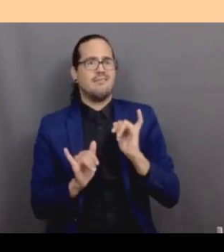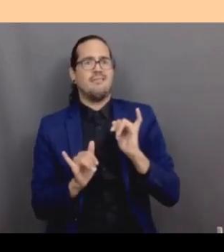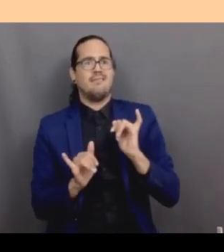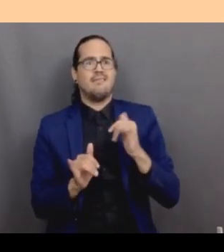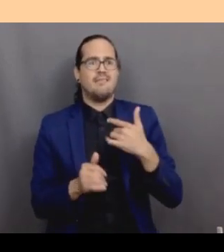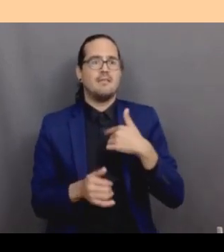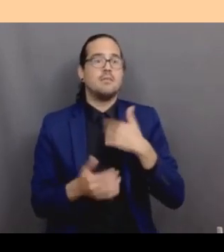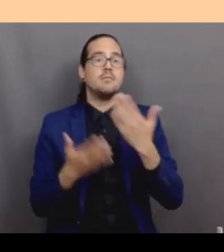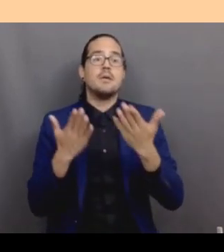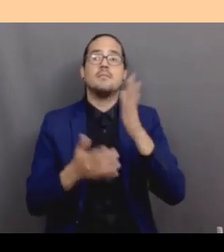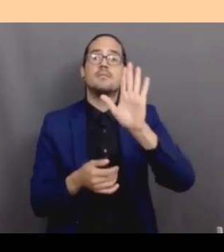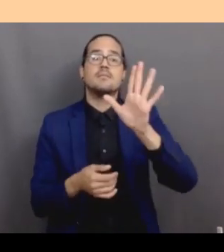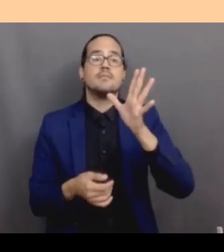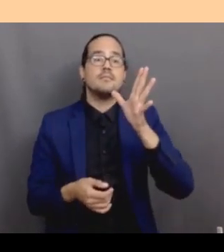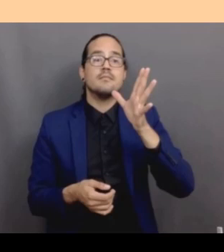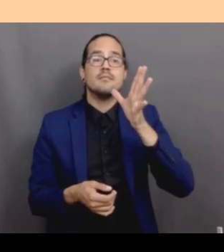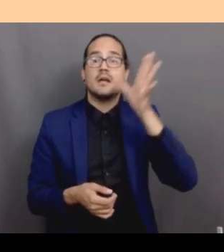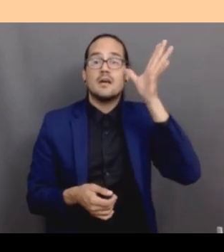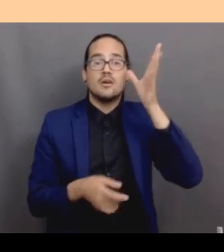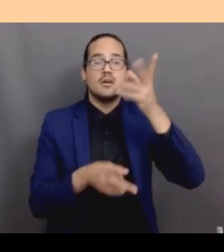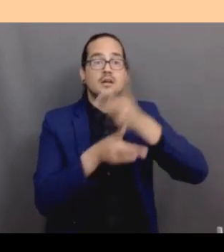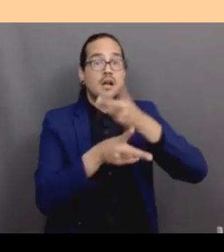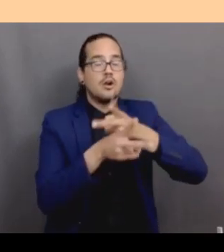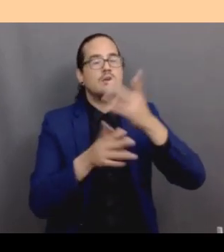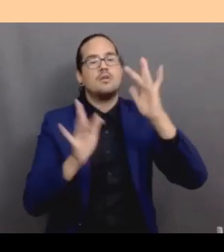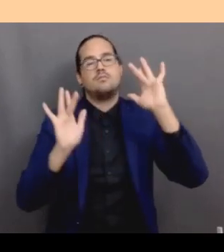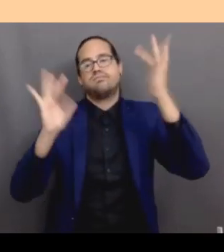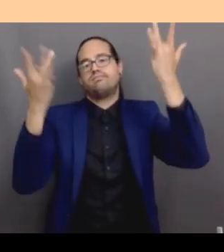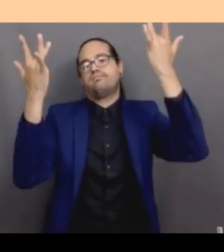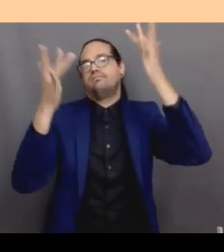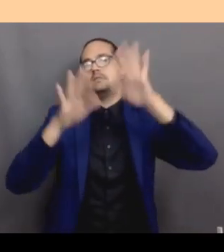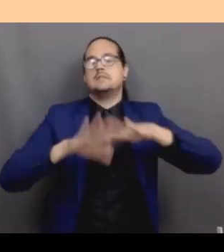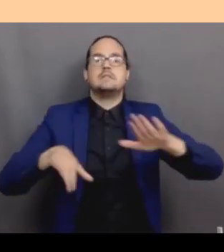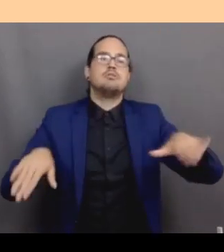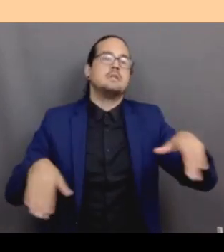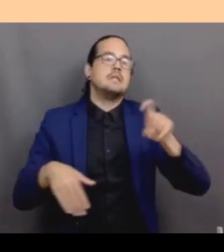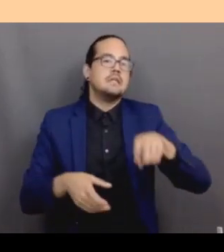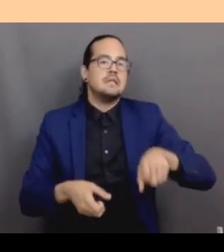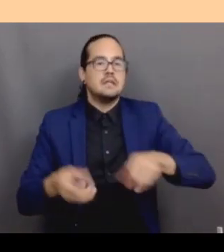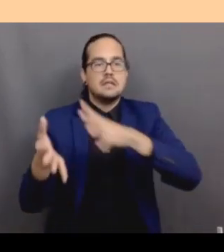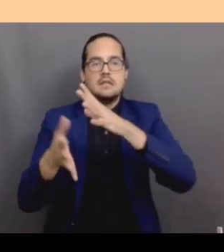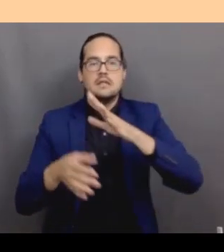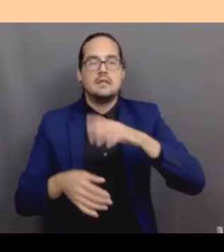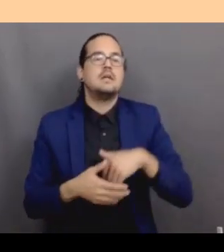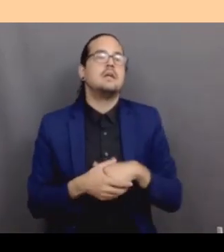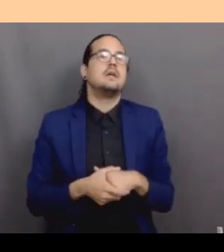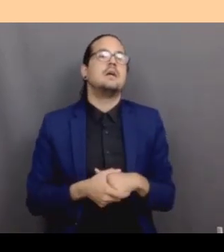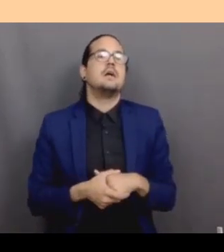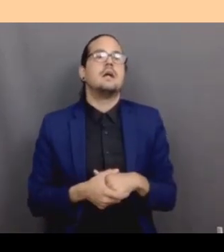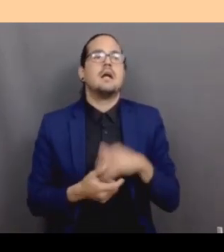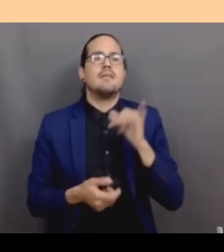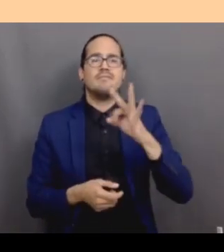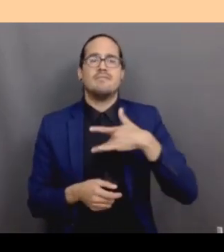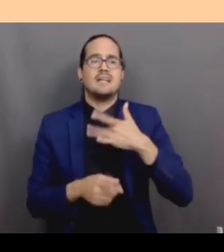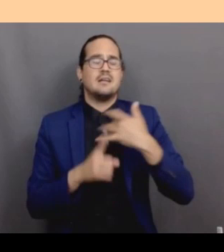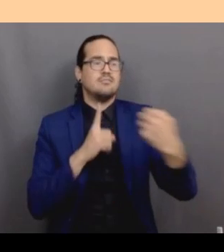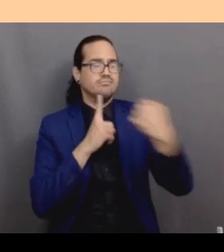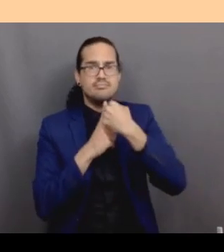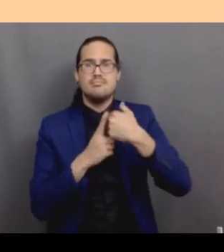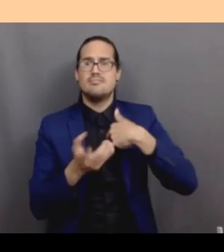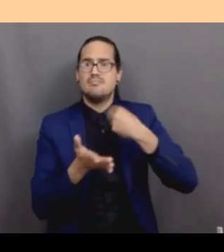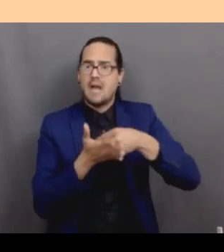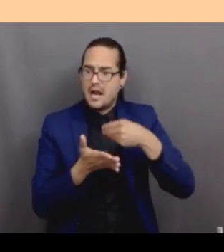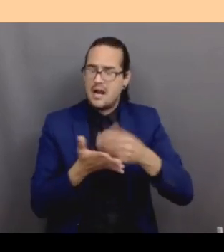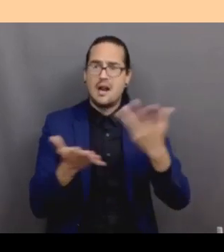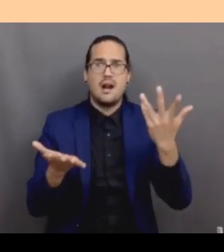kids, or maybe they're feeling the economic burden of this, is the phone number that you mentioned earlier, is that a